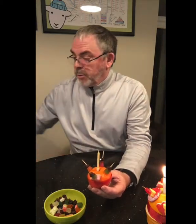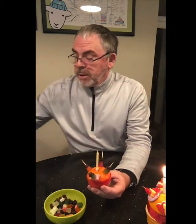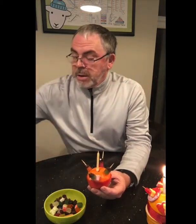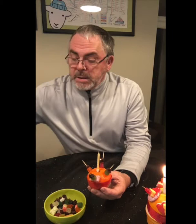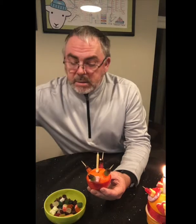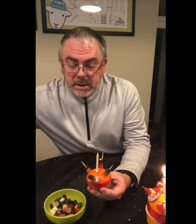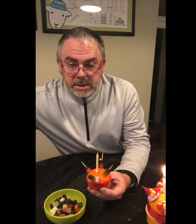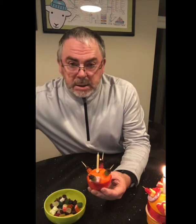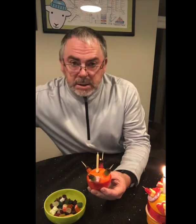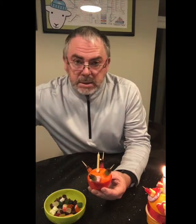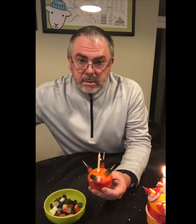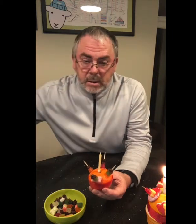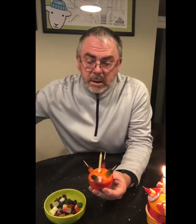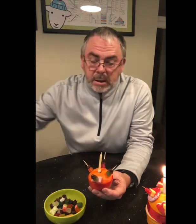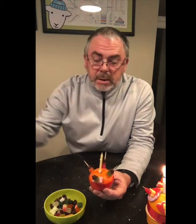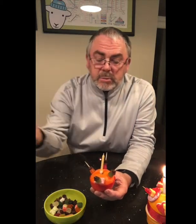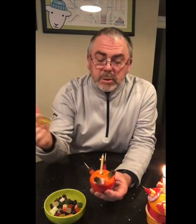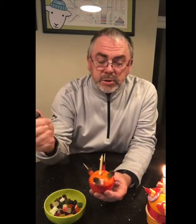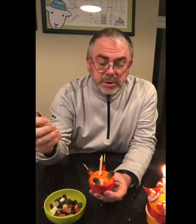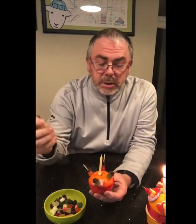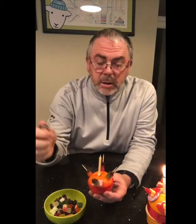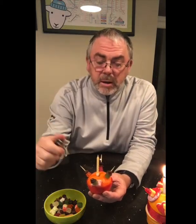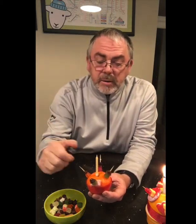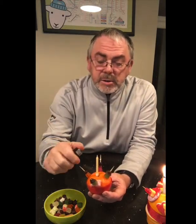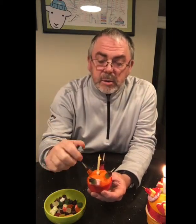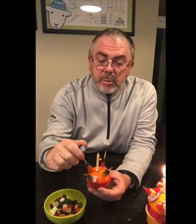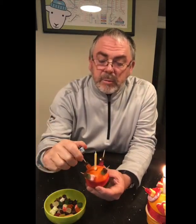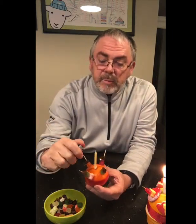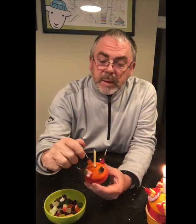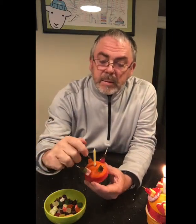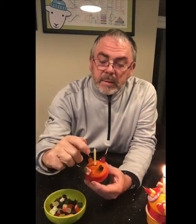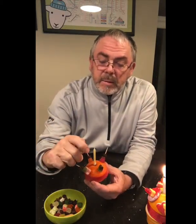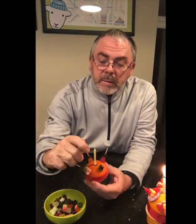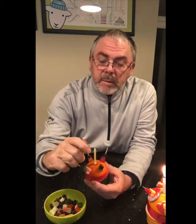Wherever I put the lighter, there's the lighter, and we just light the top.